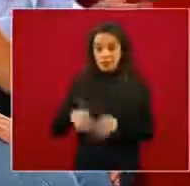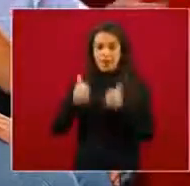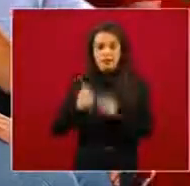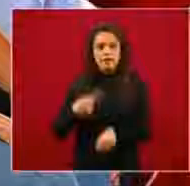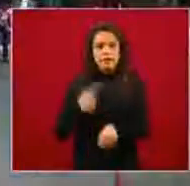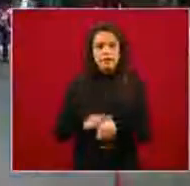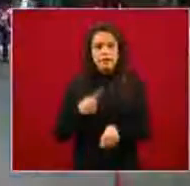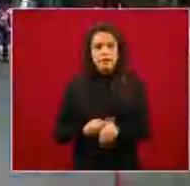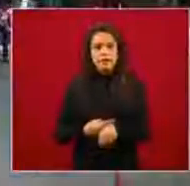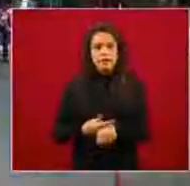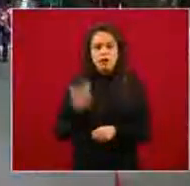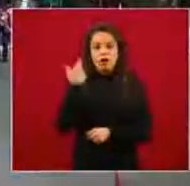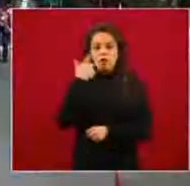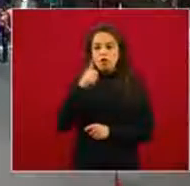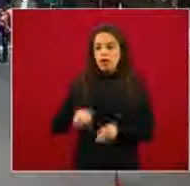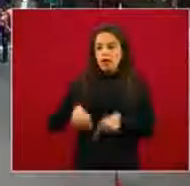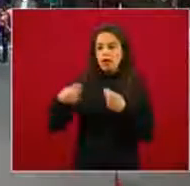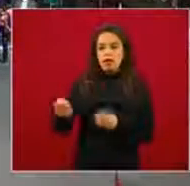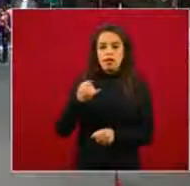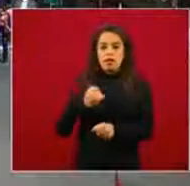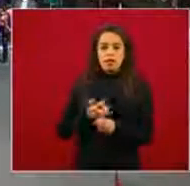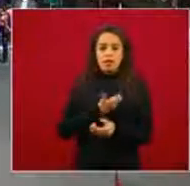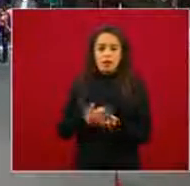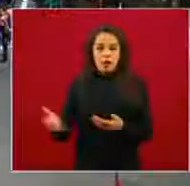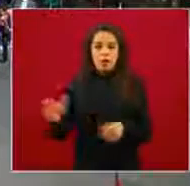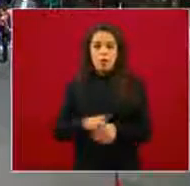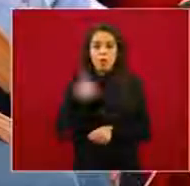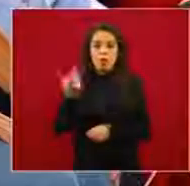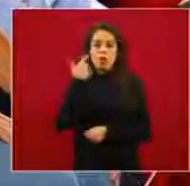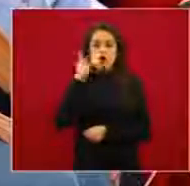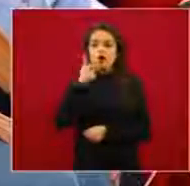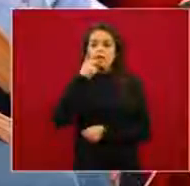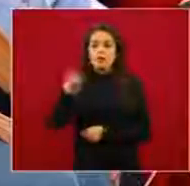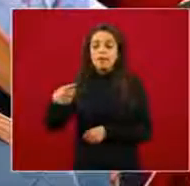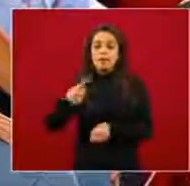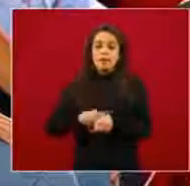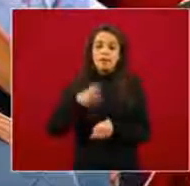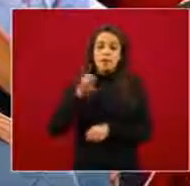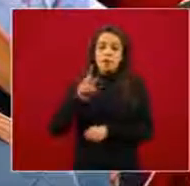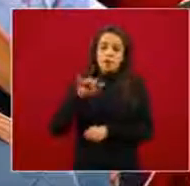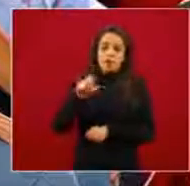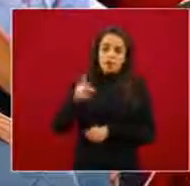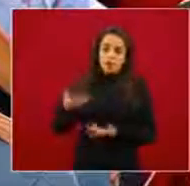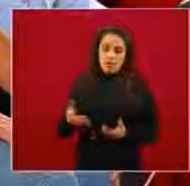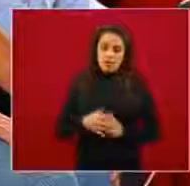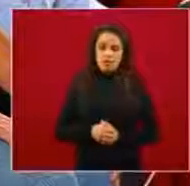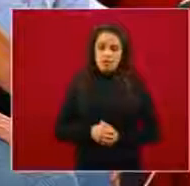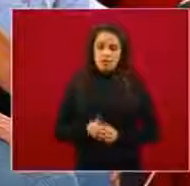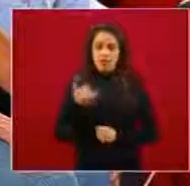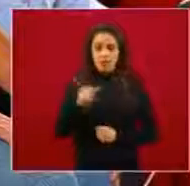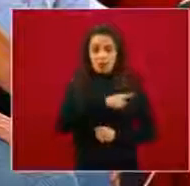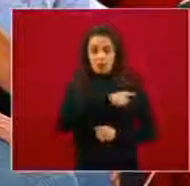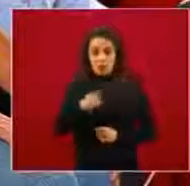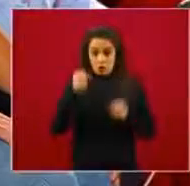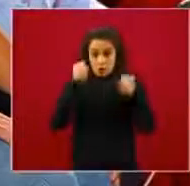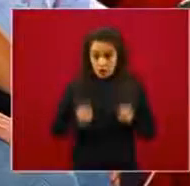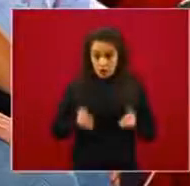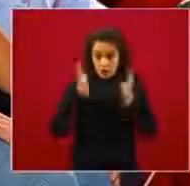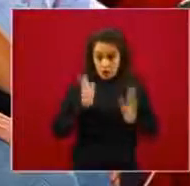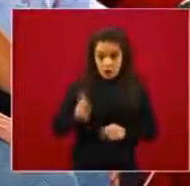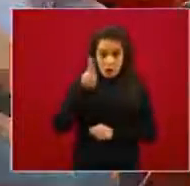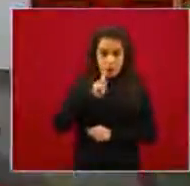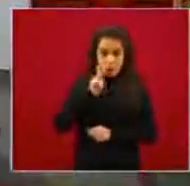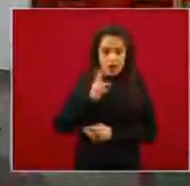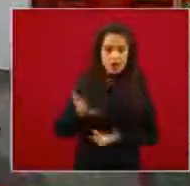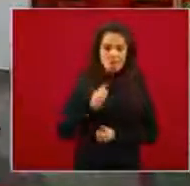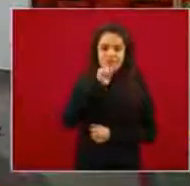workers are sick, or they don't want to give sick leave because they don't have COVID, because not everyone has